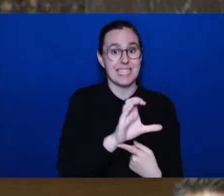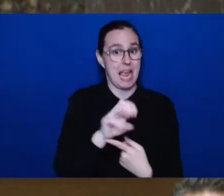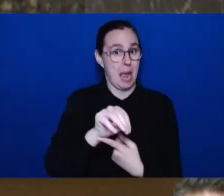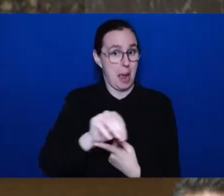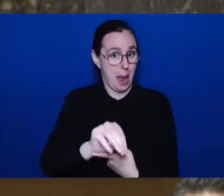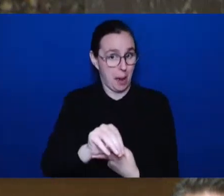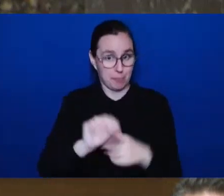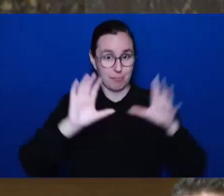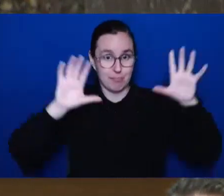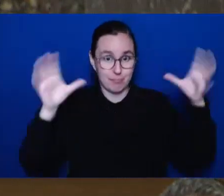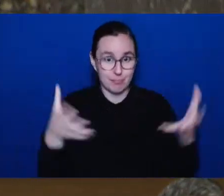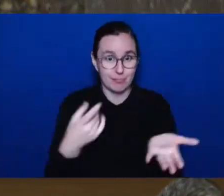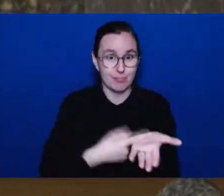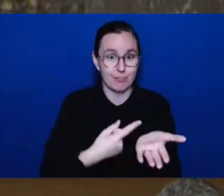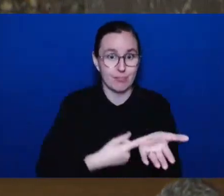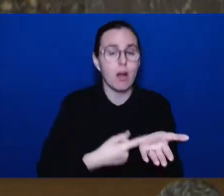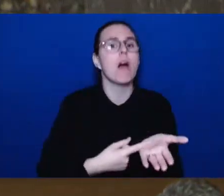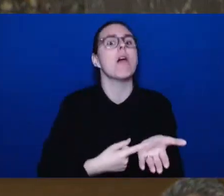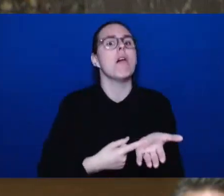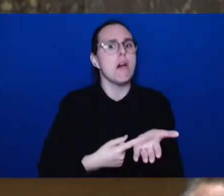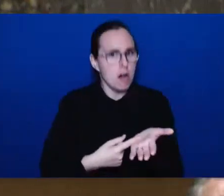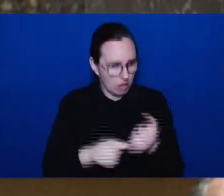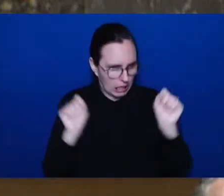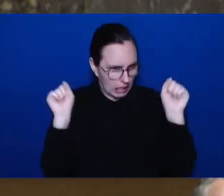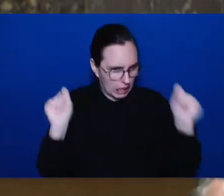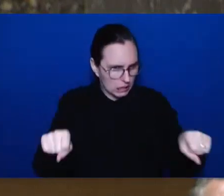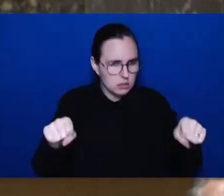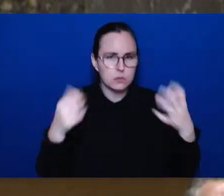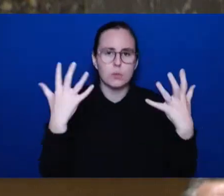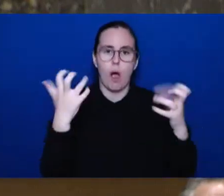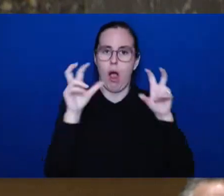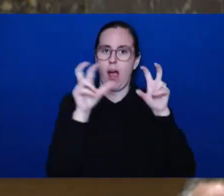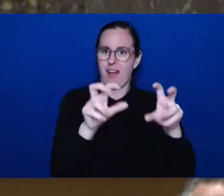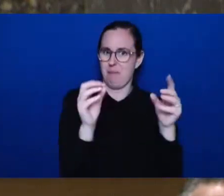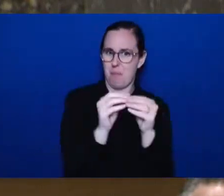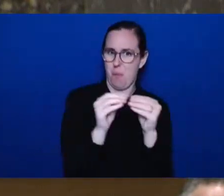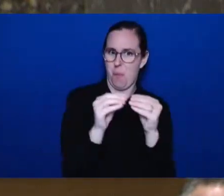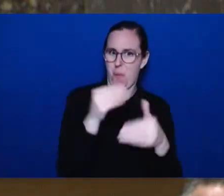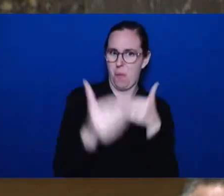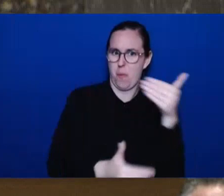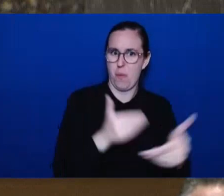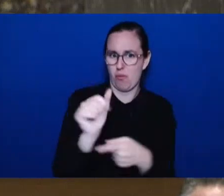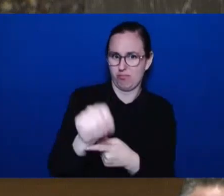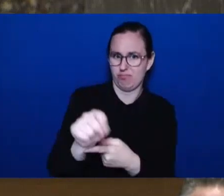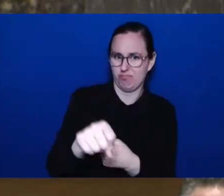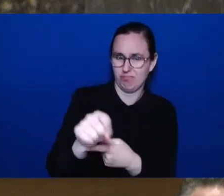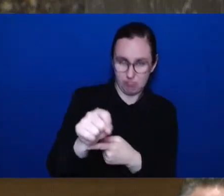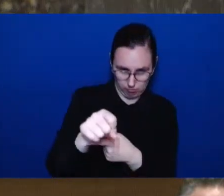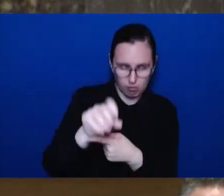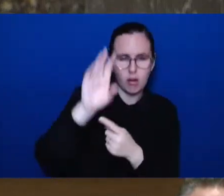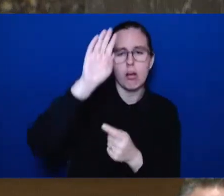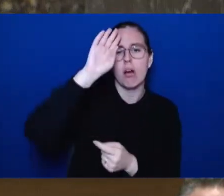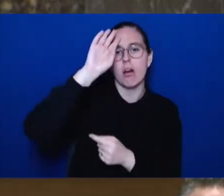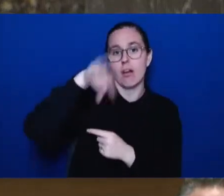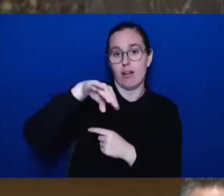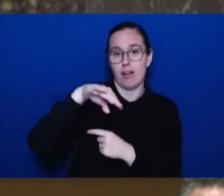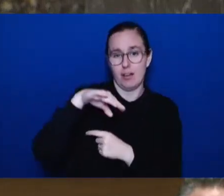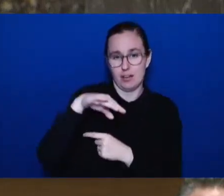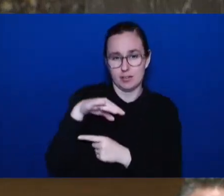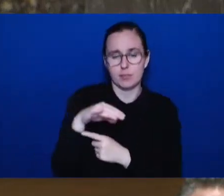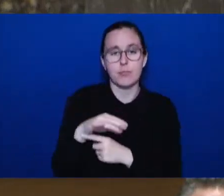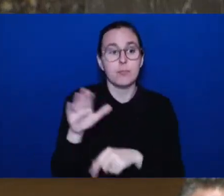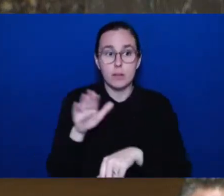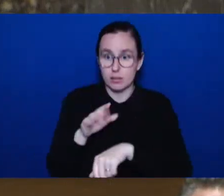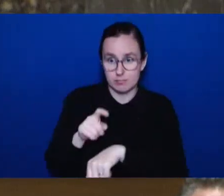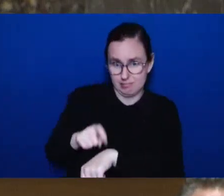I'm confident that in this budget cycle, given the fire season that we've had this year, there will be a substantial expansion of